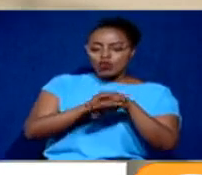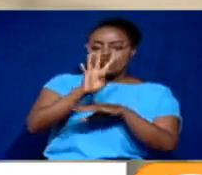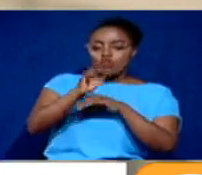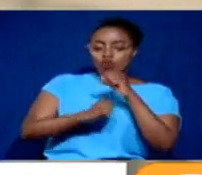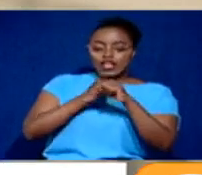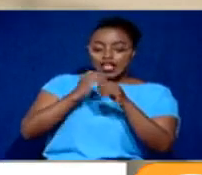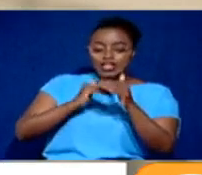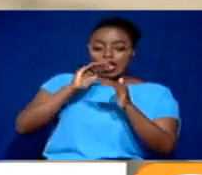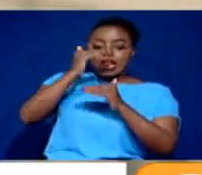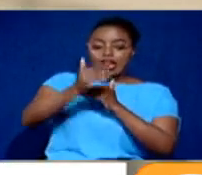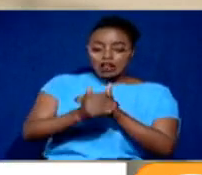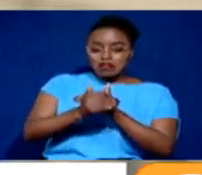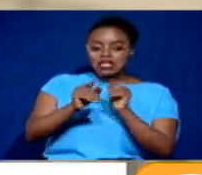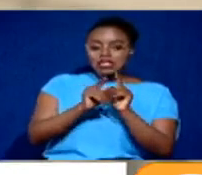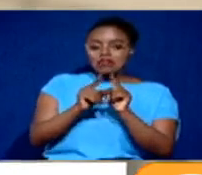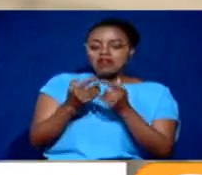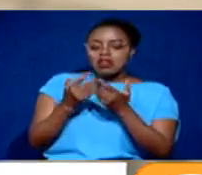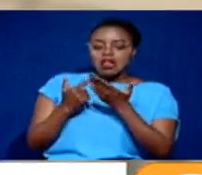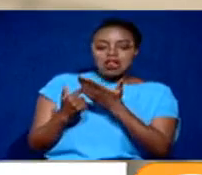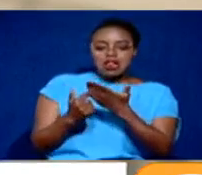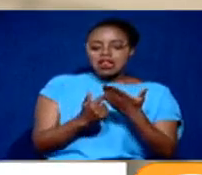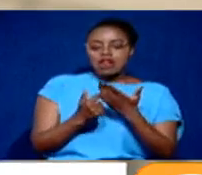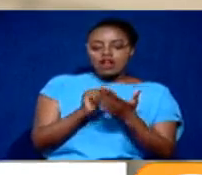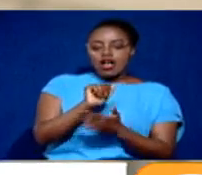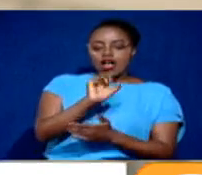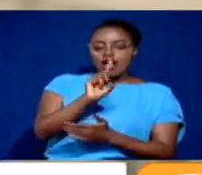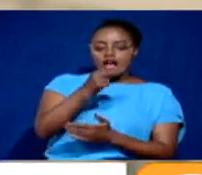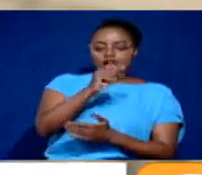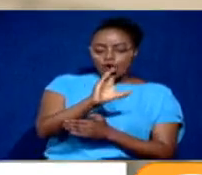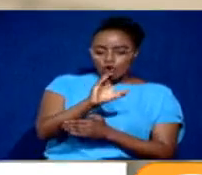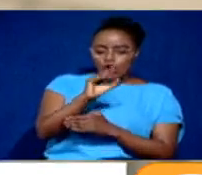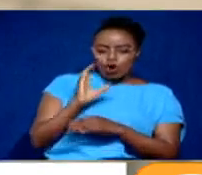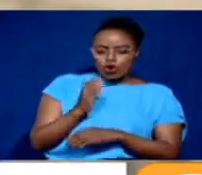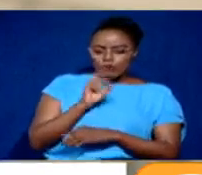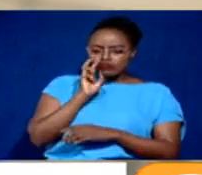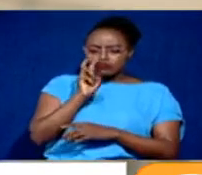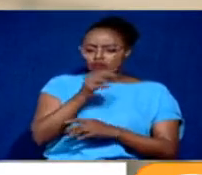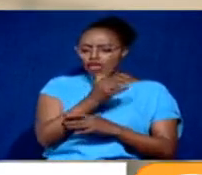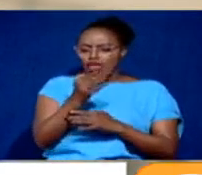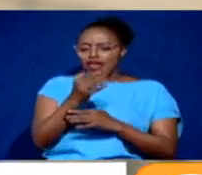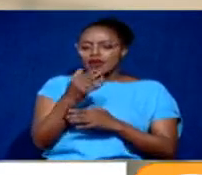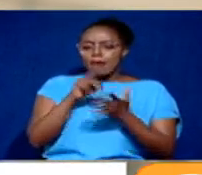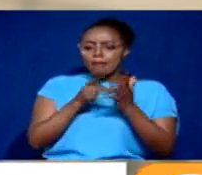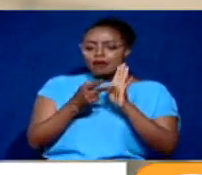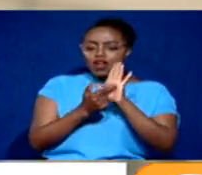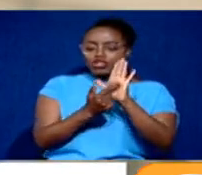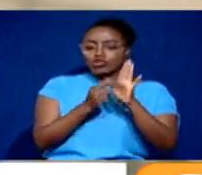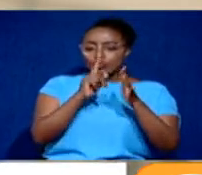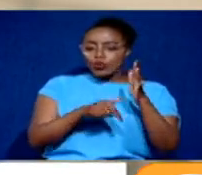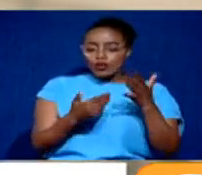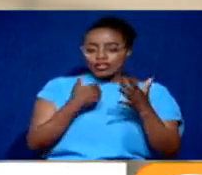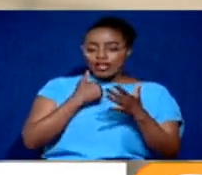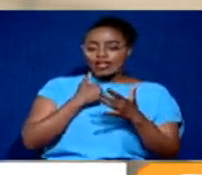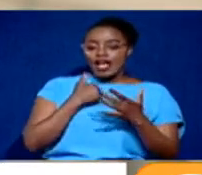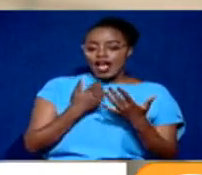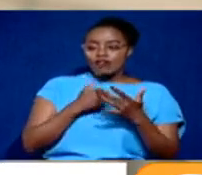later, a report tabled by a Senate ad hoc committee looking into the MES project showed that digital